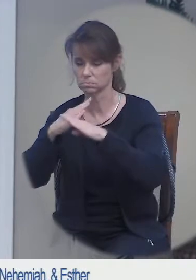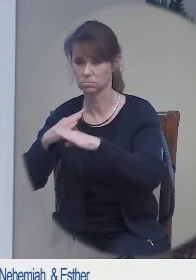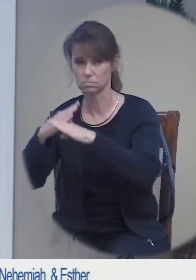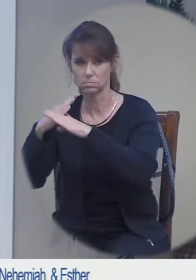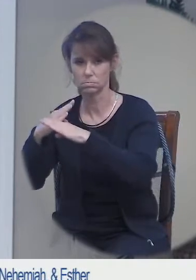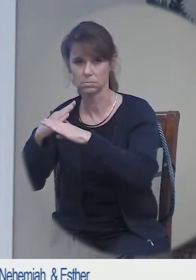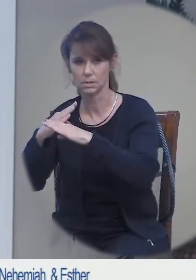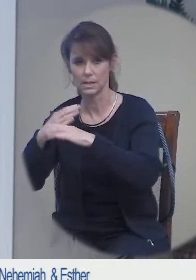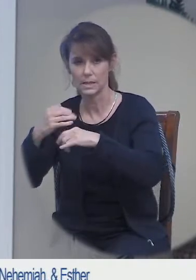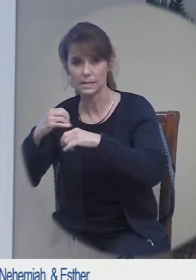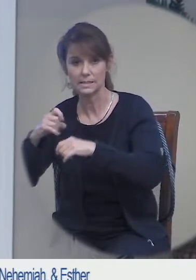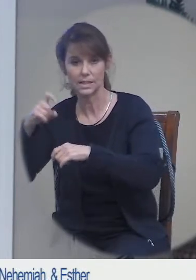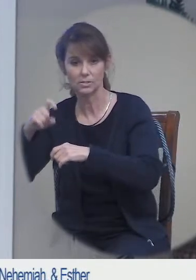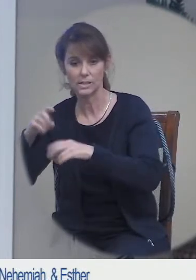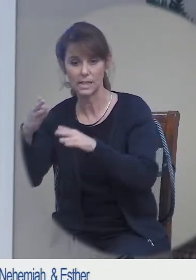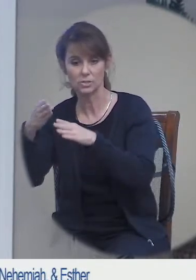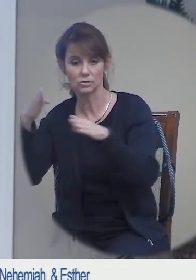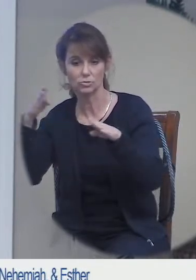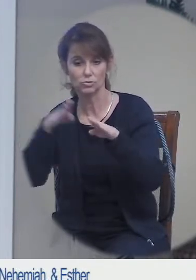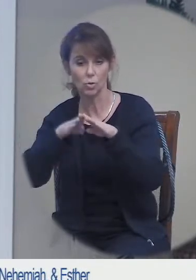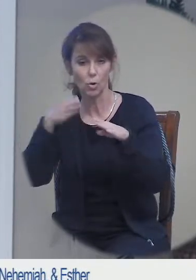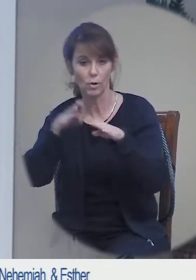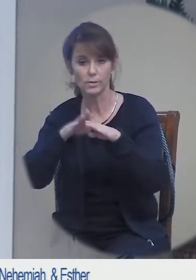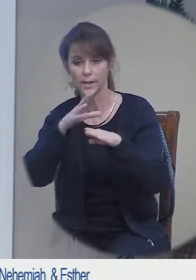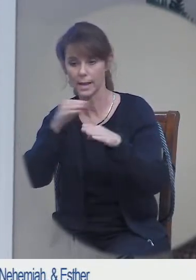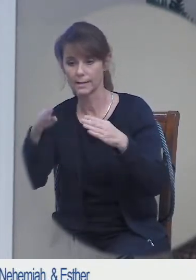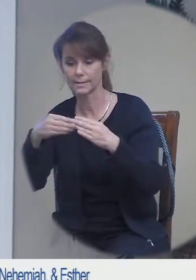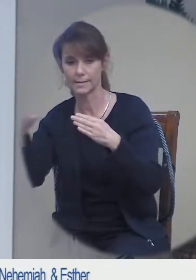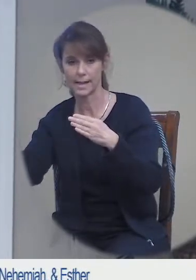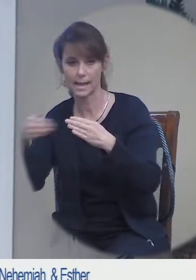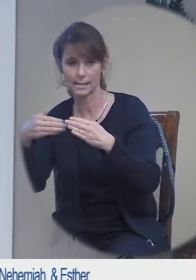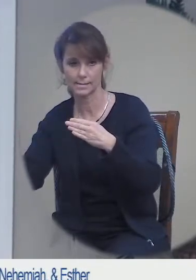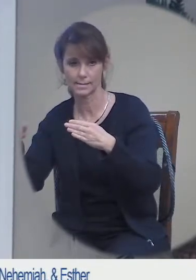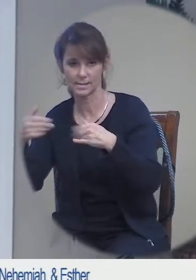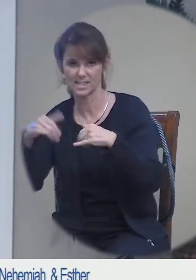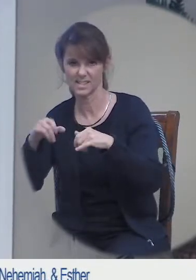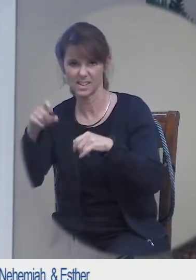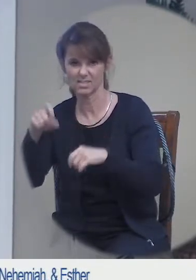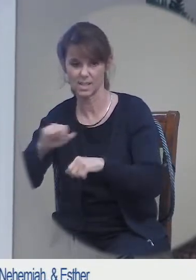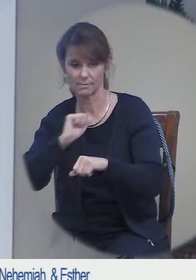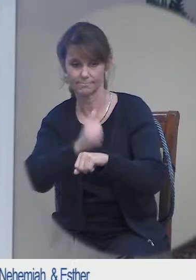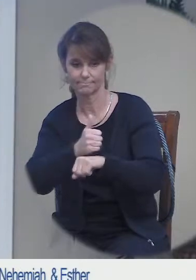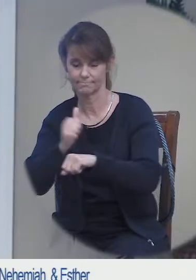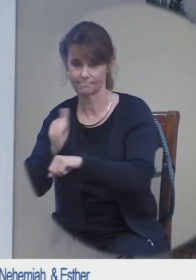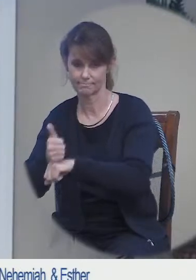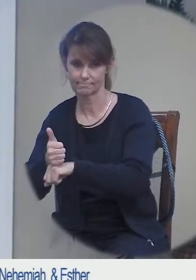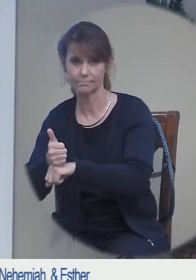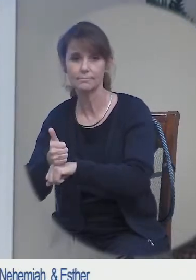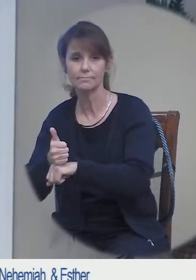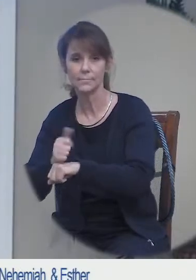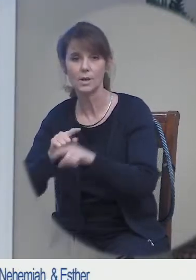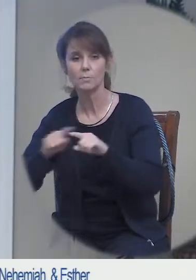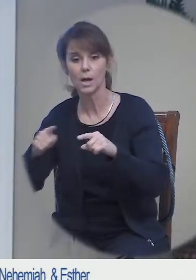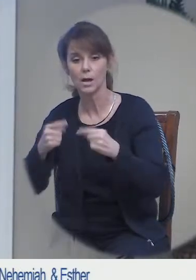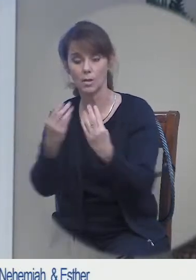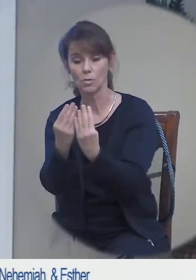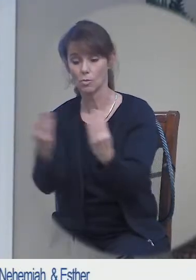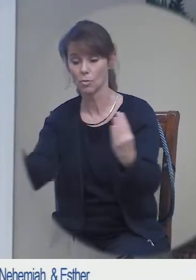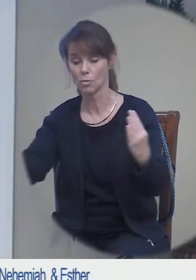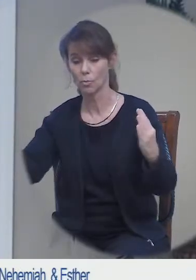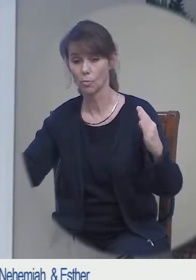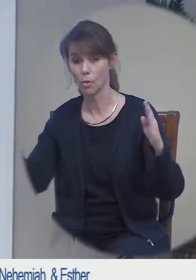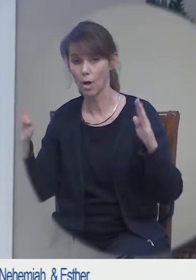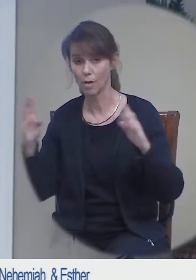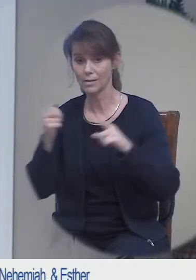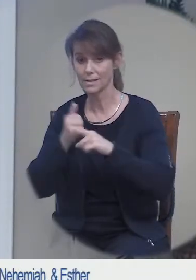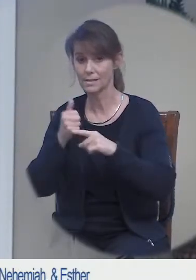gates. So it was getting close to completion. So you can imagine the enemies of God's people, Sanballat, Tobias, Geshem, and all